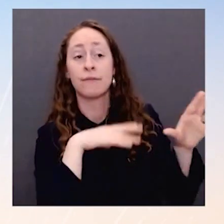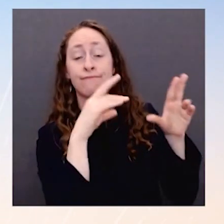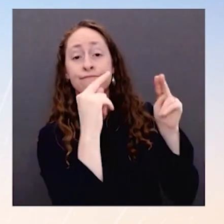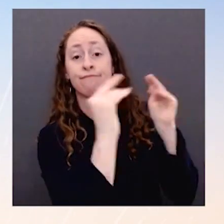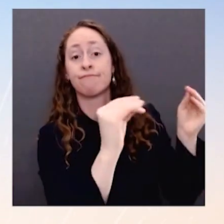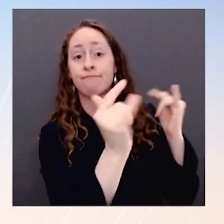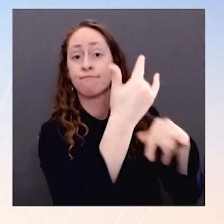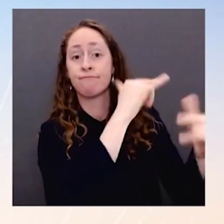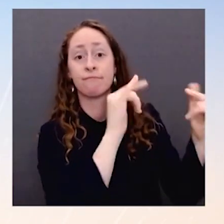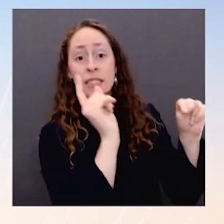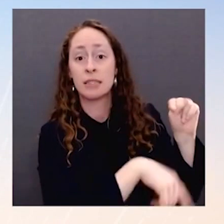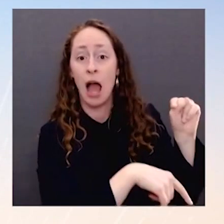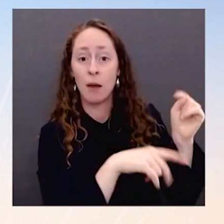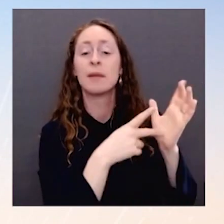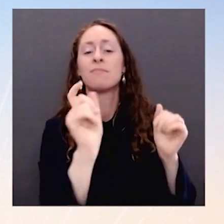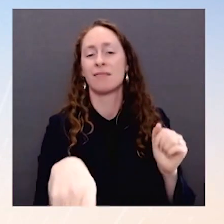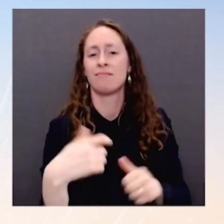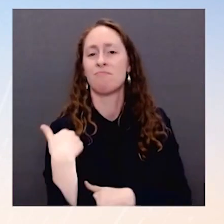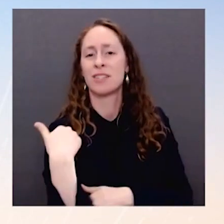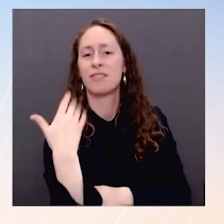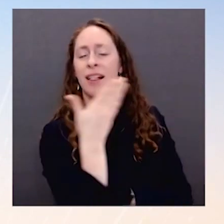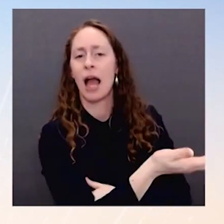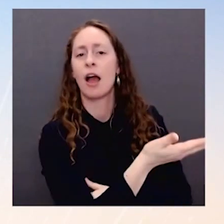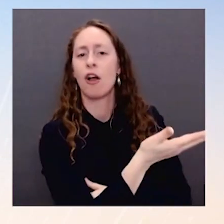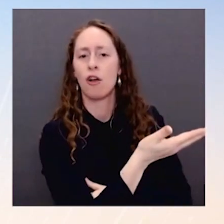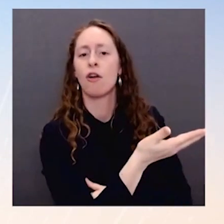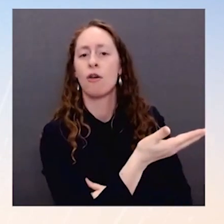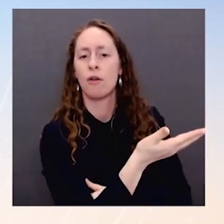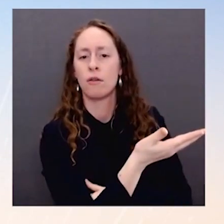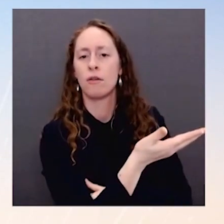enforce, which would be a direct conflict, potentially a